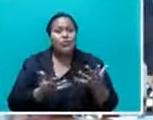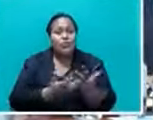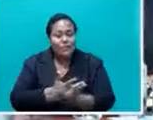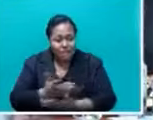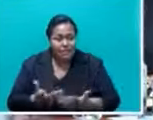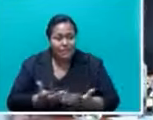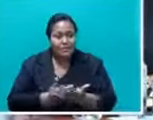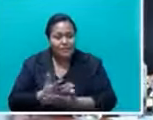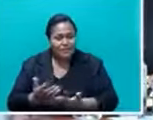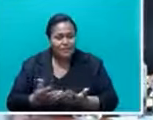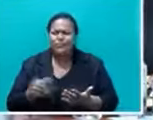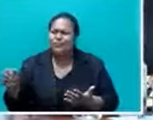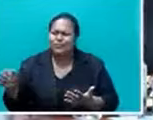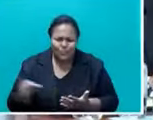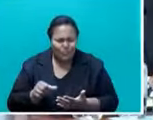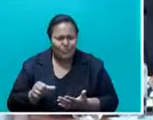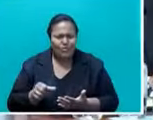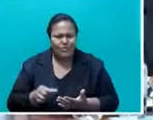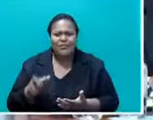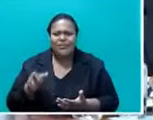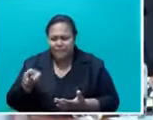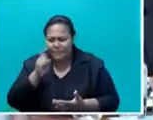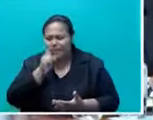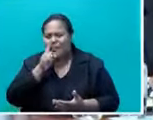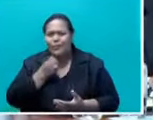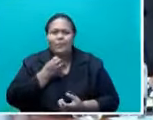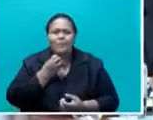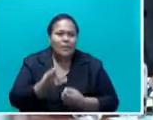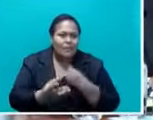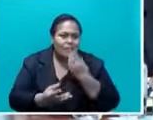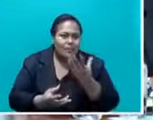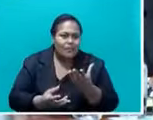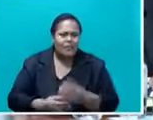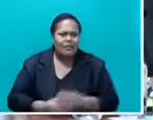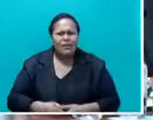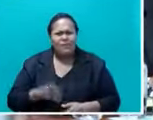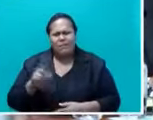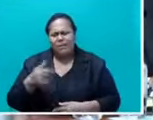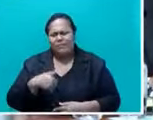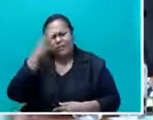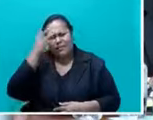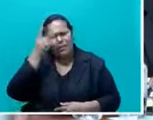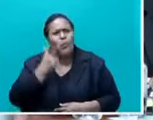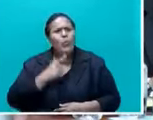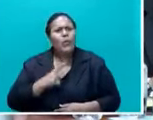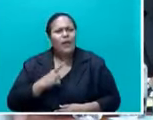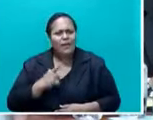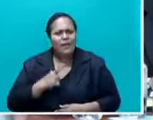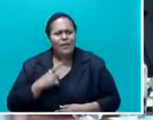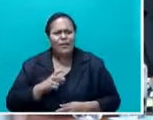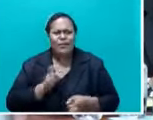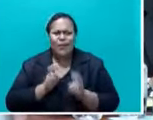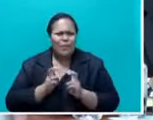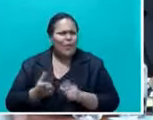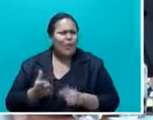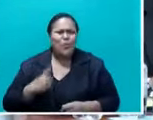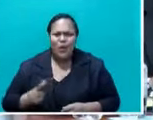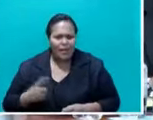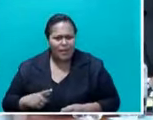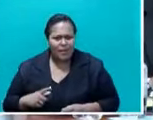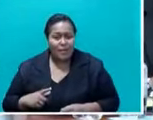this would have been addressed, Honorable Speaker. But then I'm thinking, why all this problem? Why are they going through all this? So it goes back to